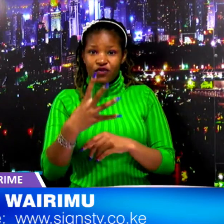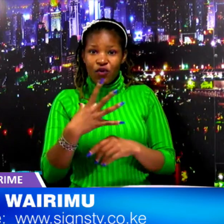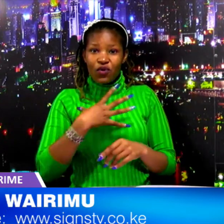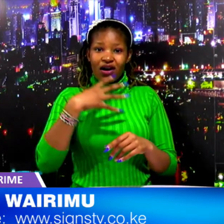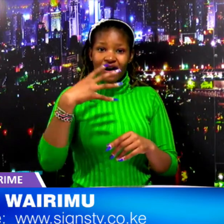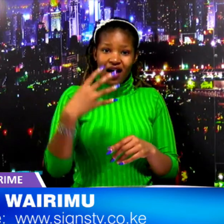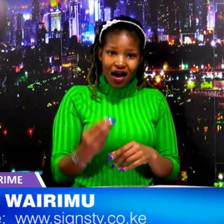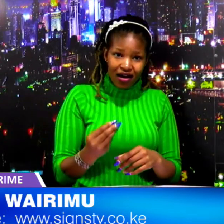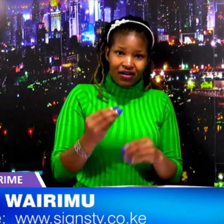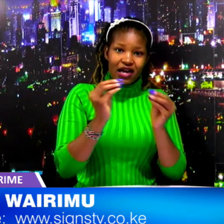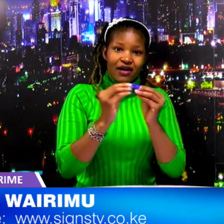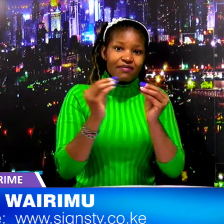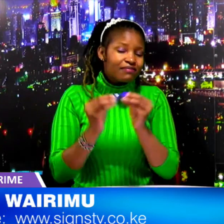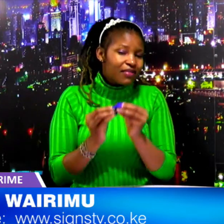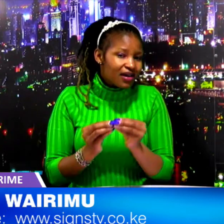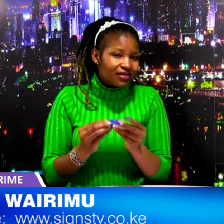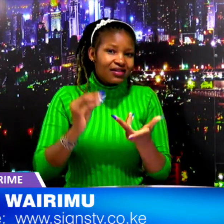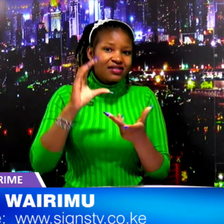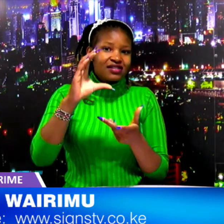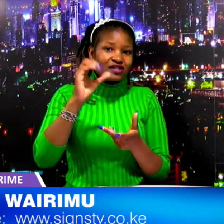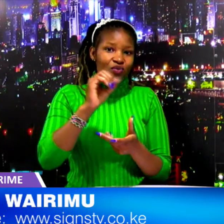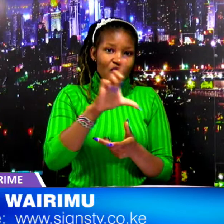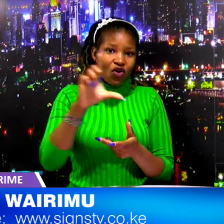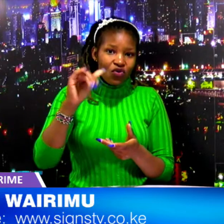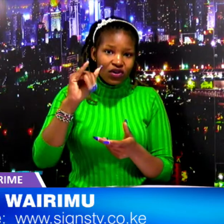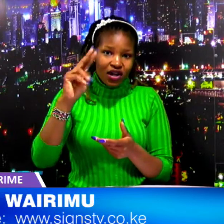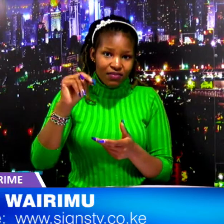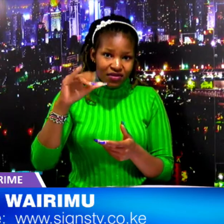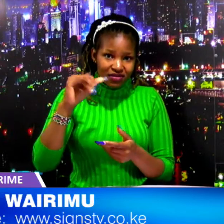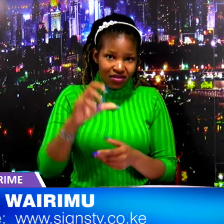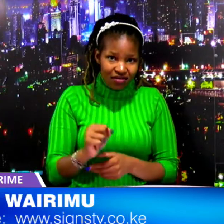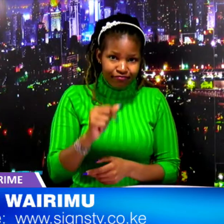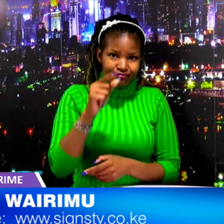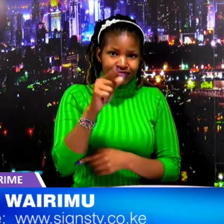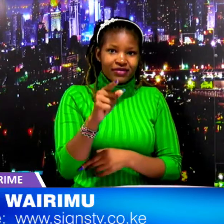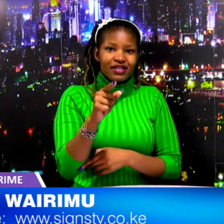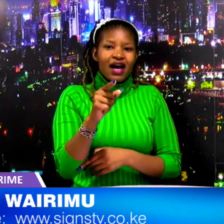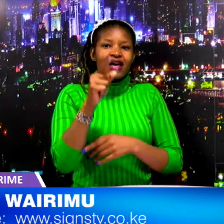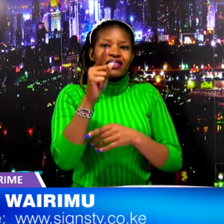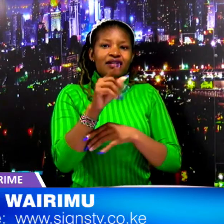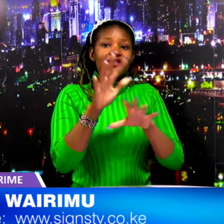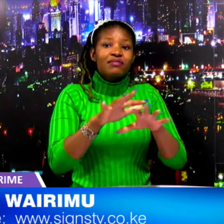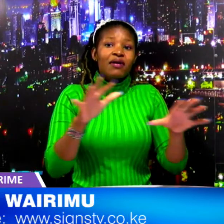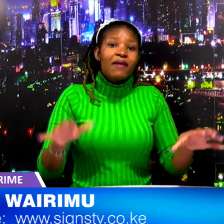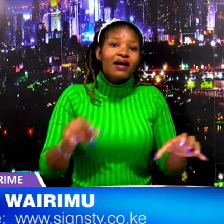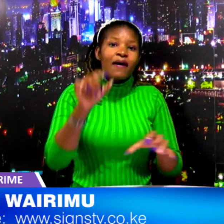the very definitions of beauty and triumph.